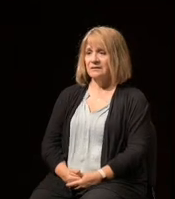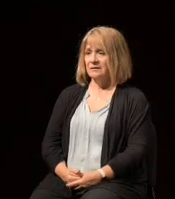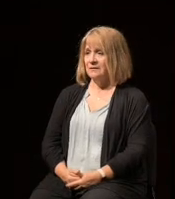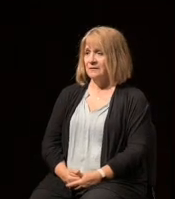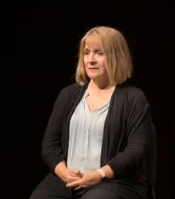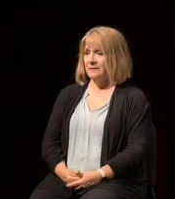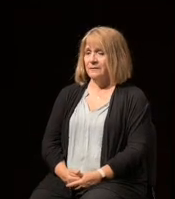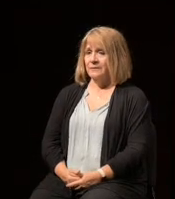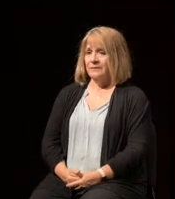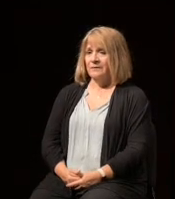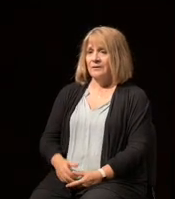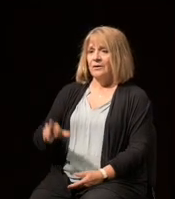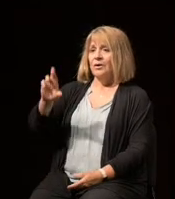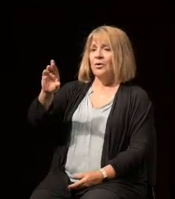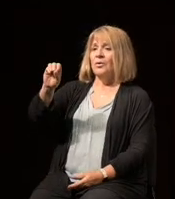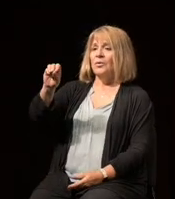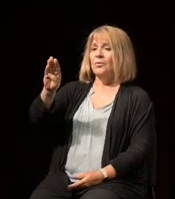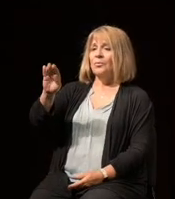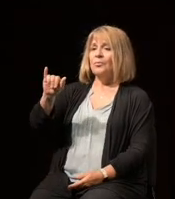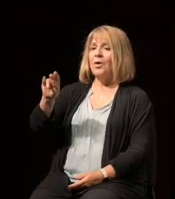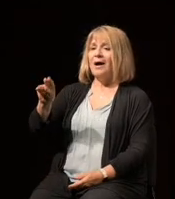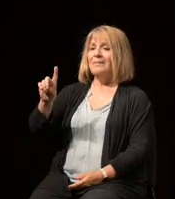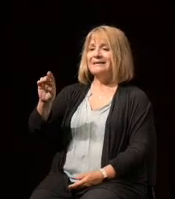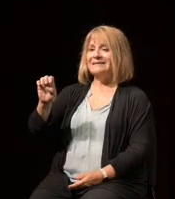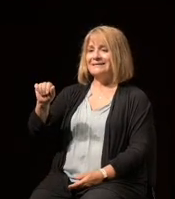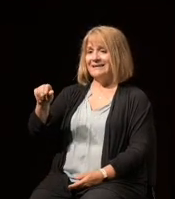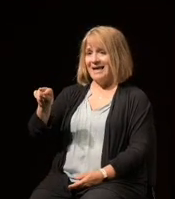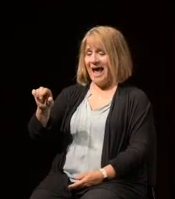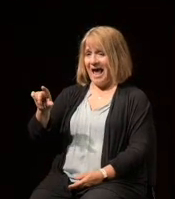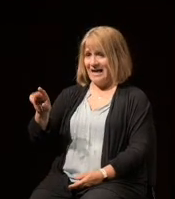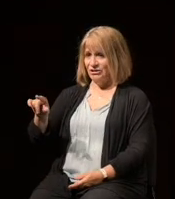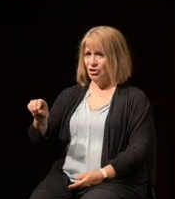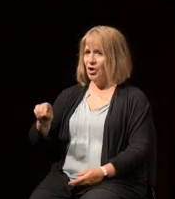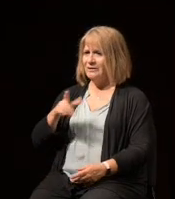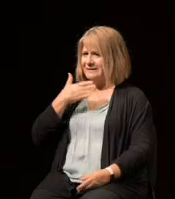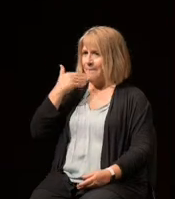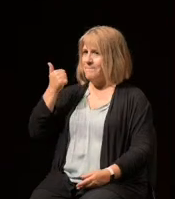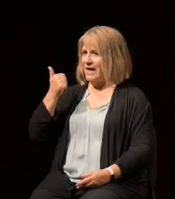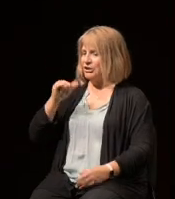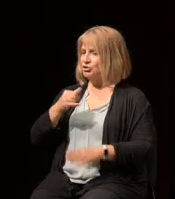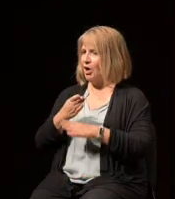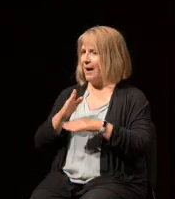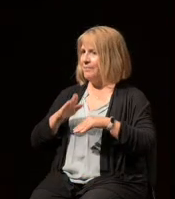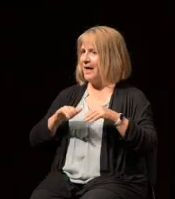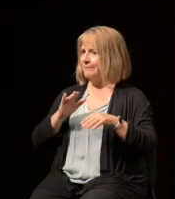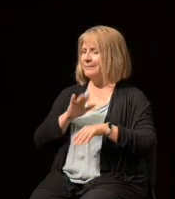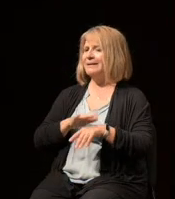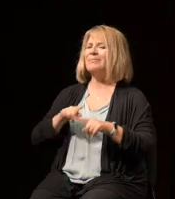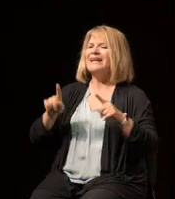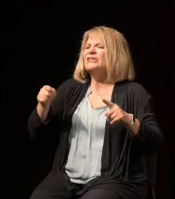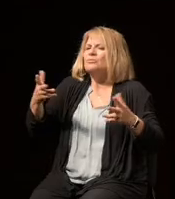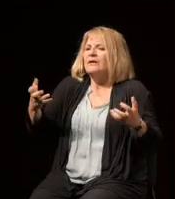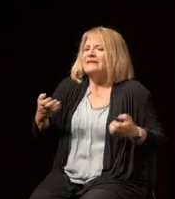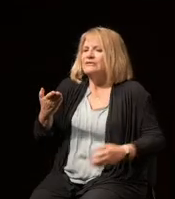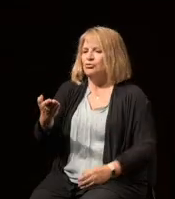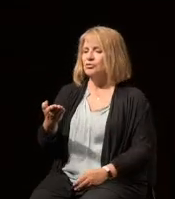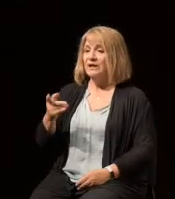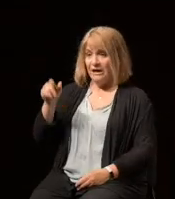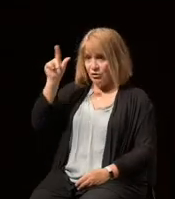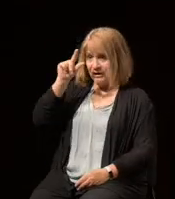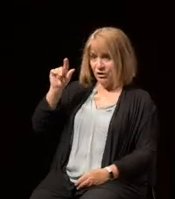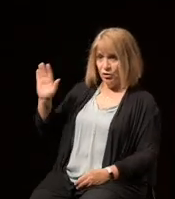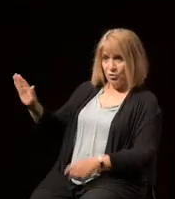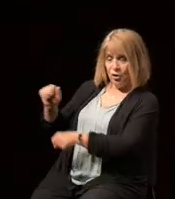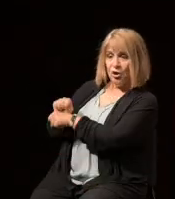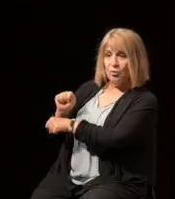Now, Robin DiAngelo does a much better job with this, but I wanted to introduce it to you, and if you Google her work, I'm sure